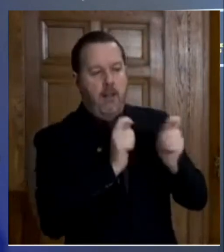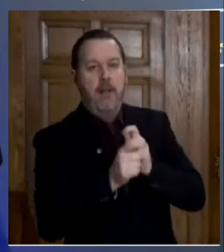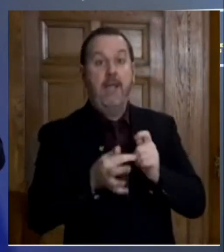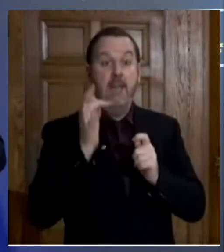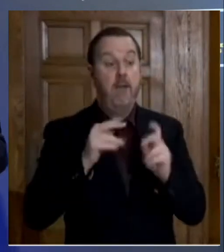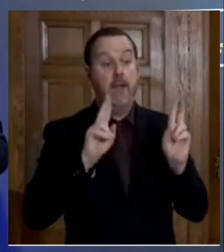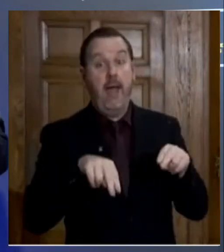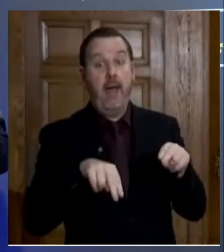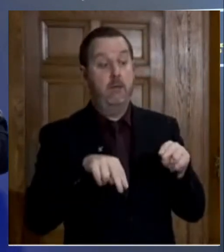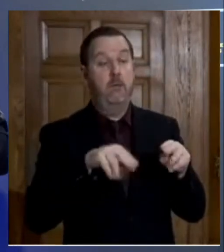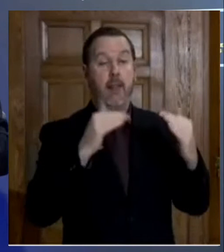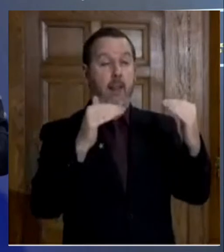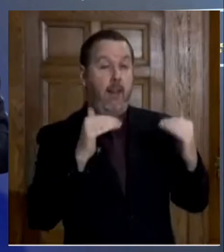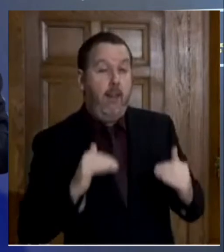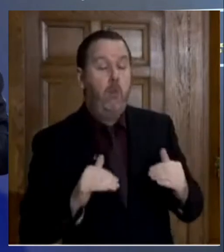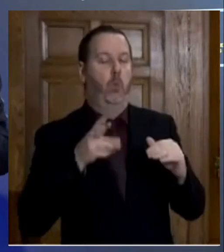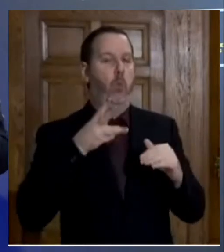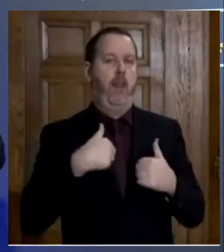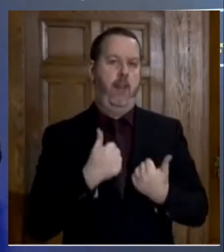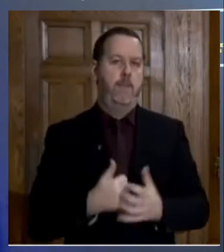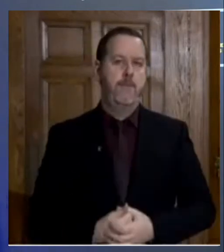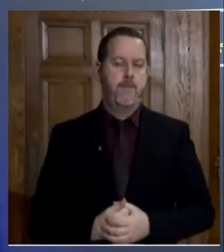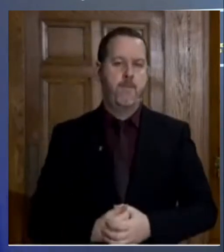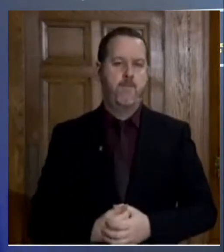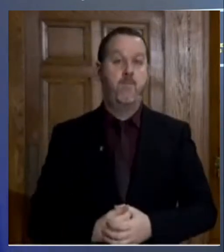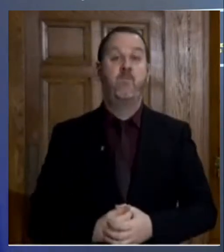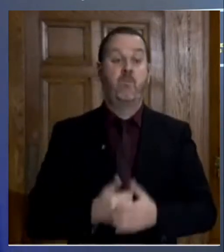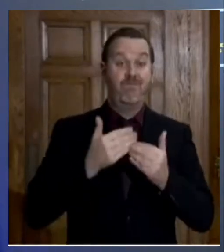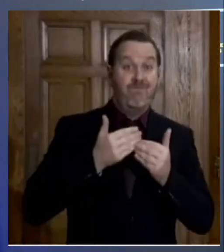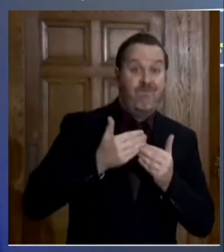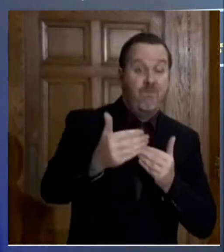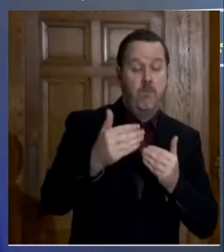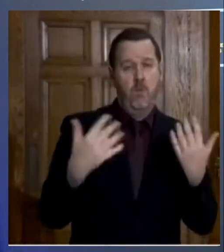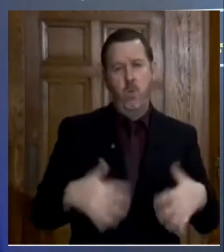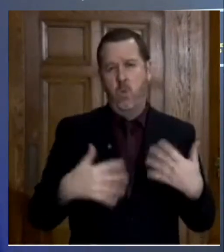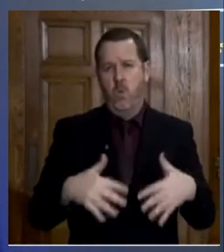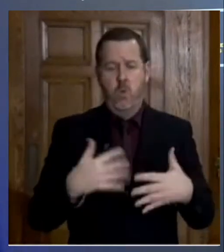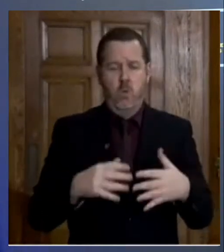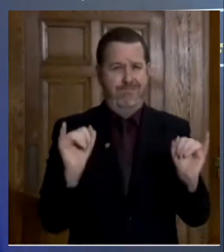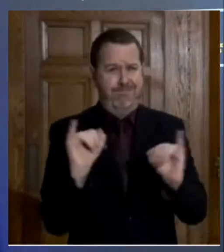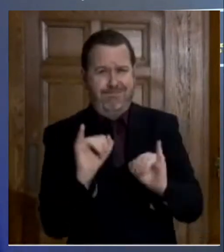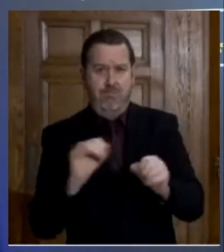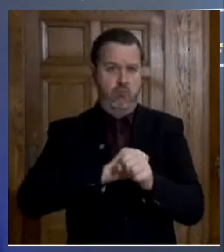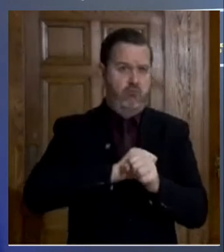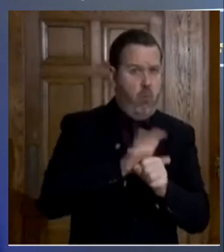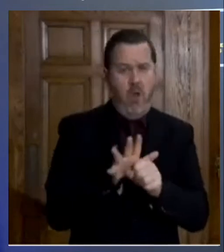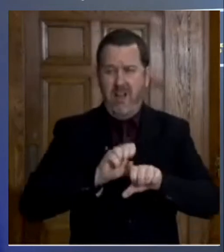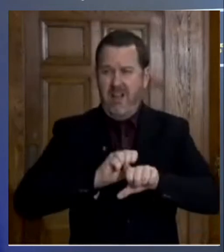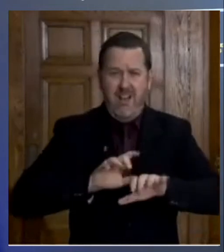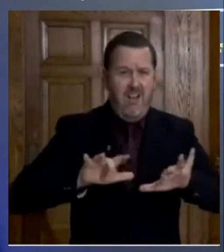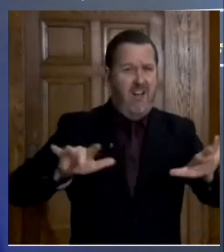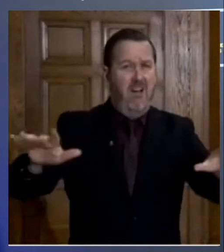will. As we face into this vicious storm, let us remember that there is hope.